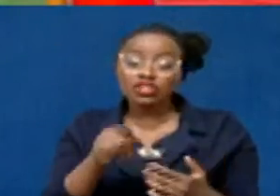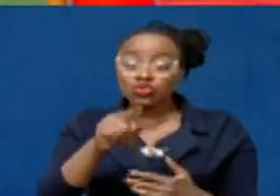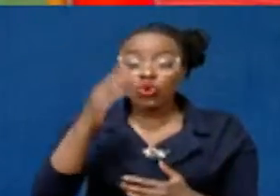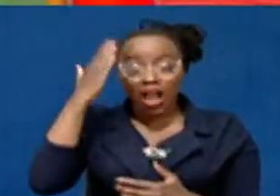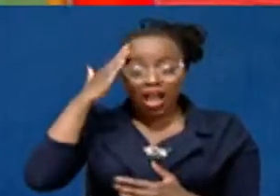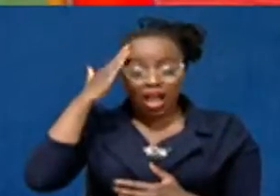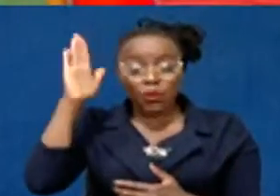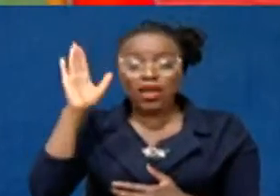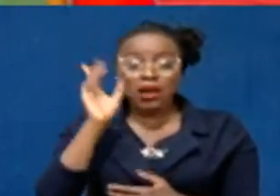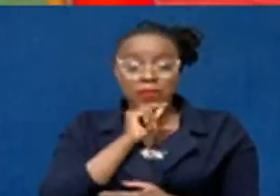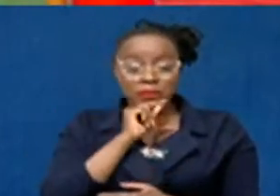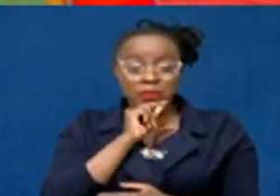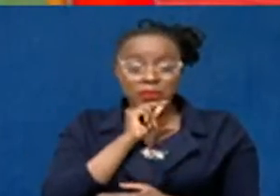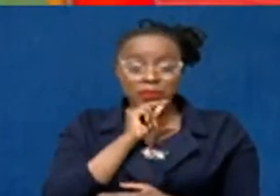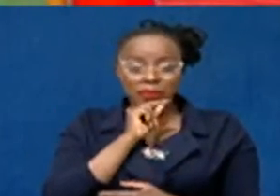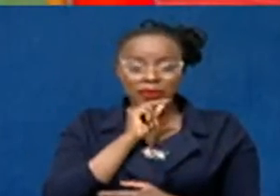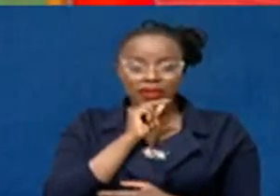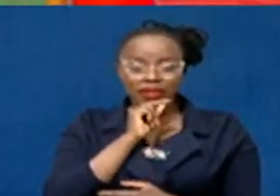mnafahamu kwamba